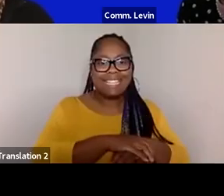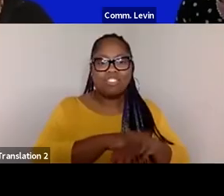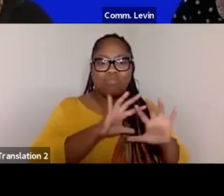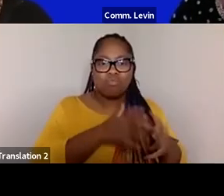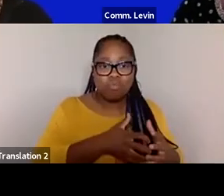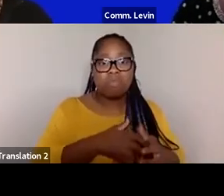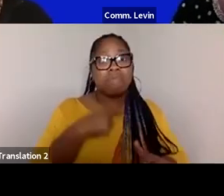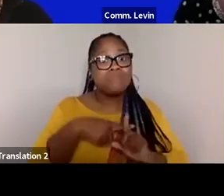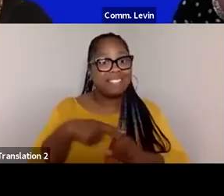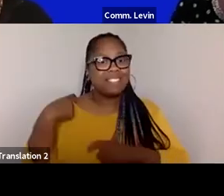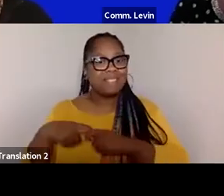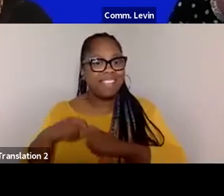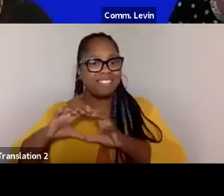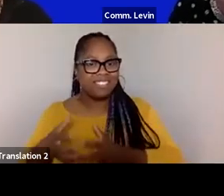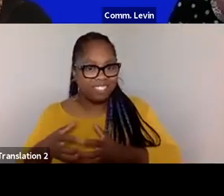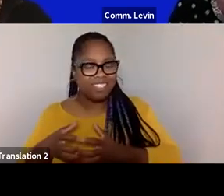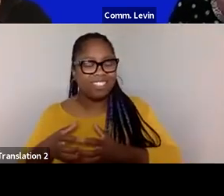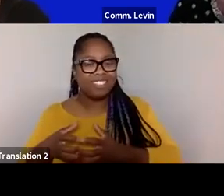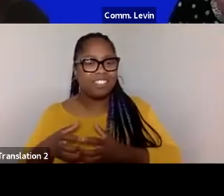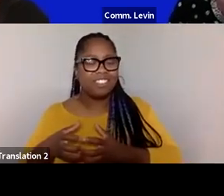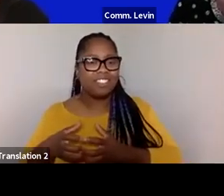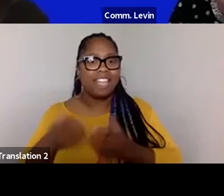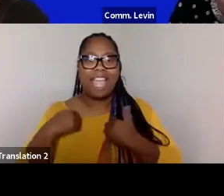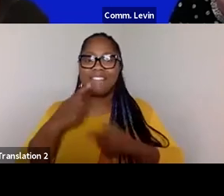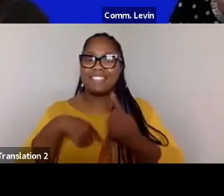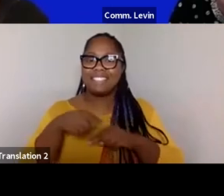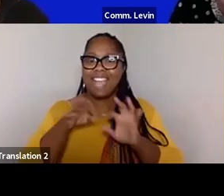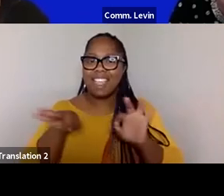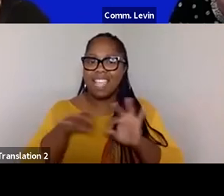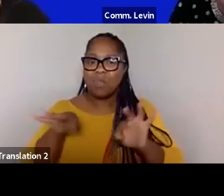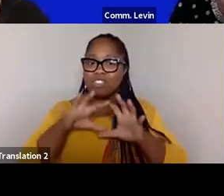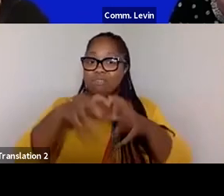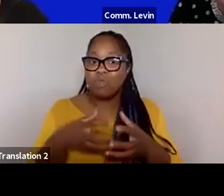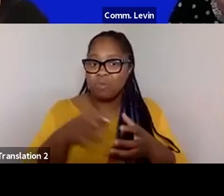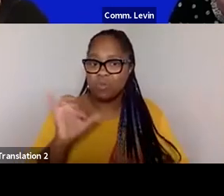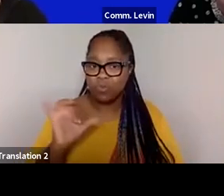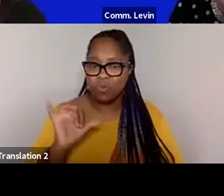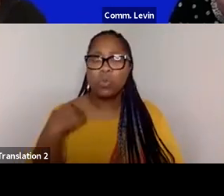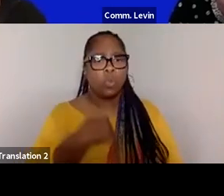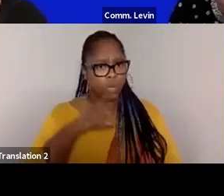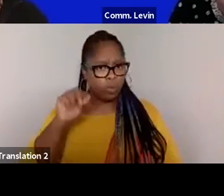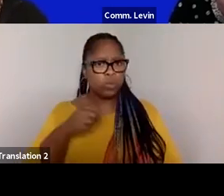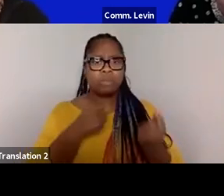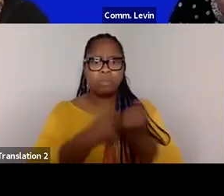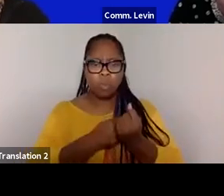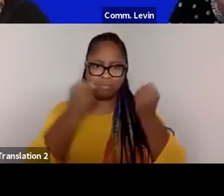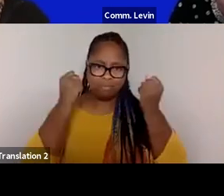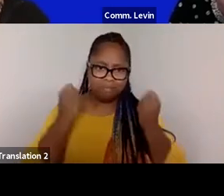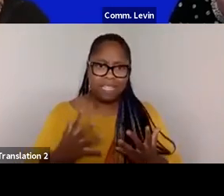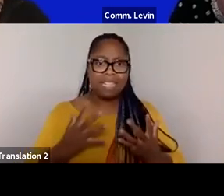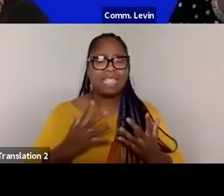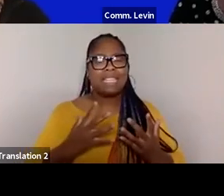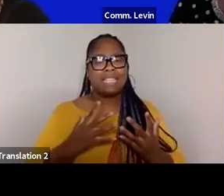congregation, and we have the sign language congregation. We do support many